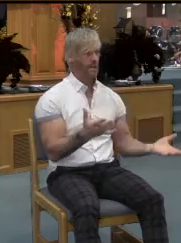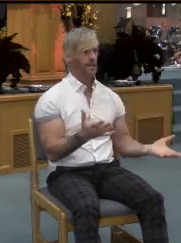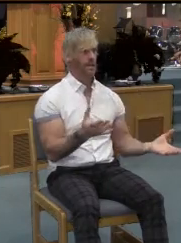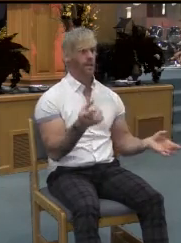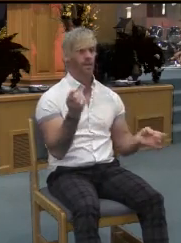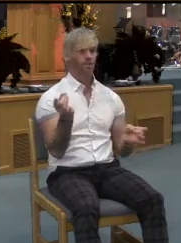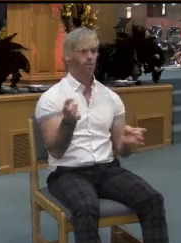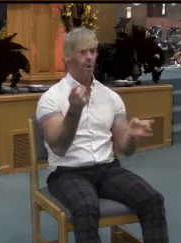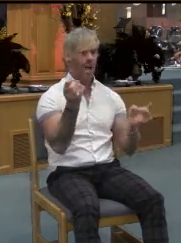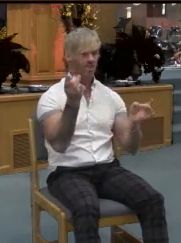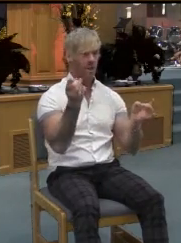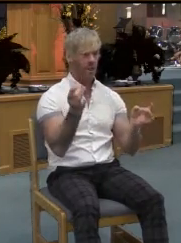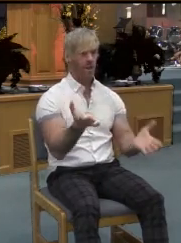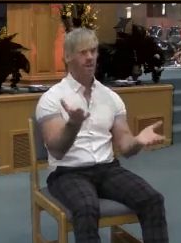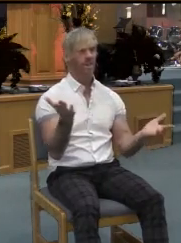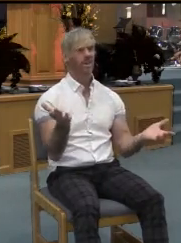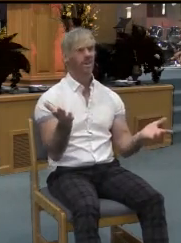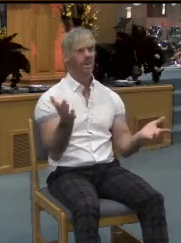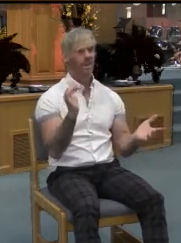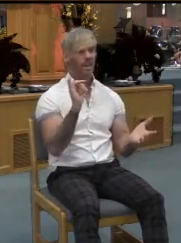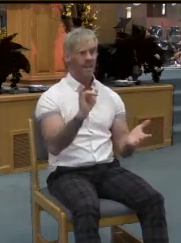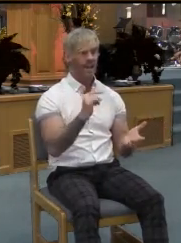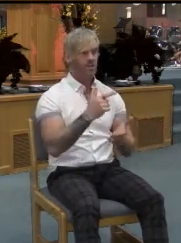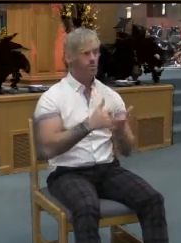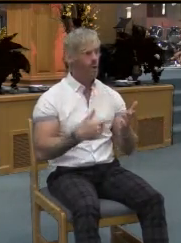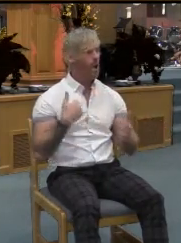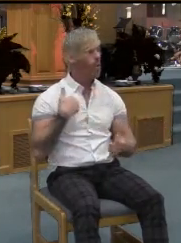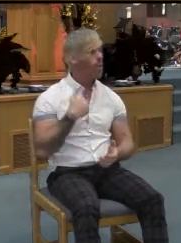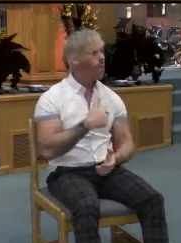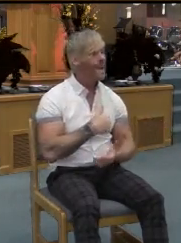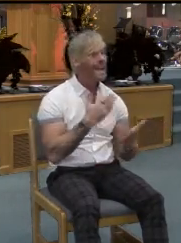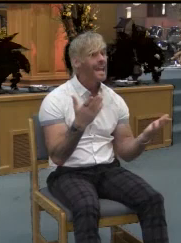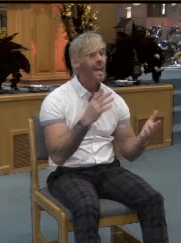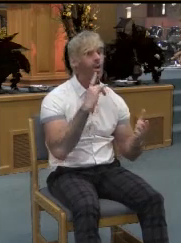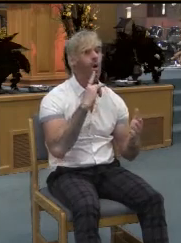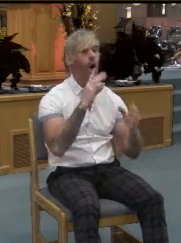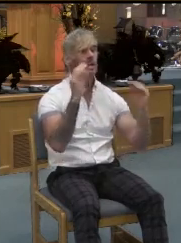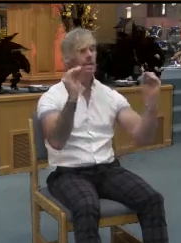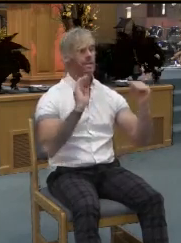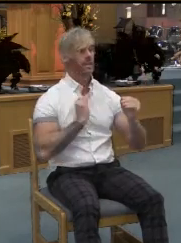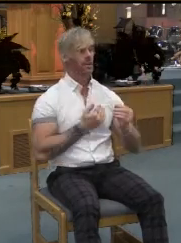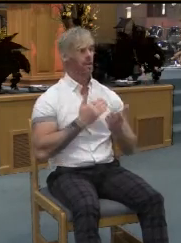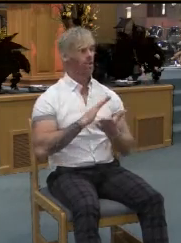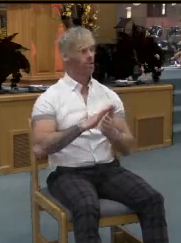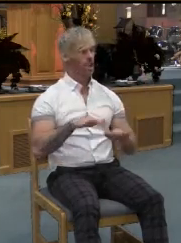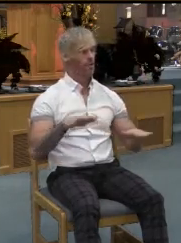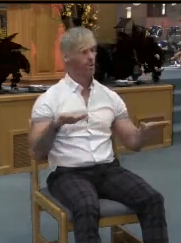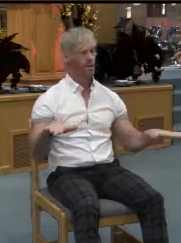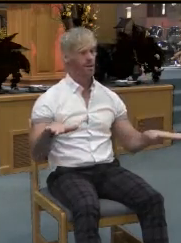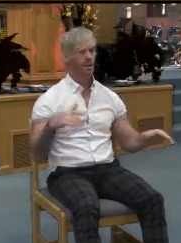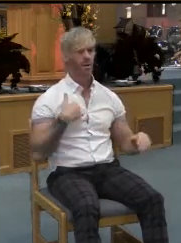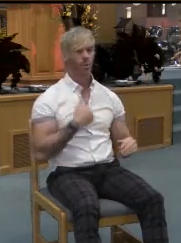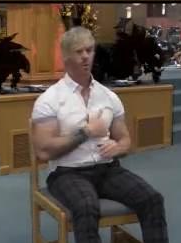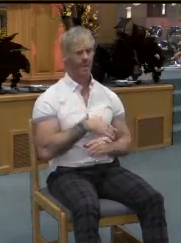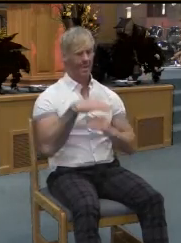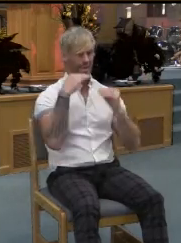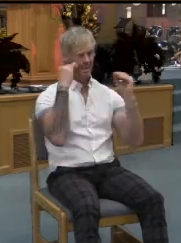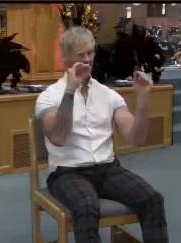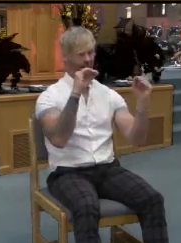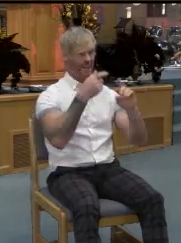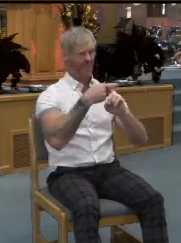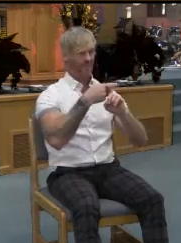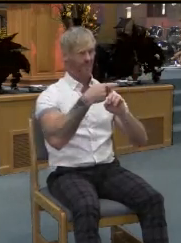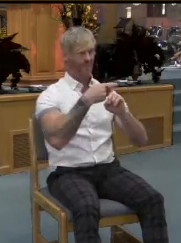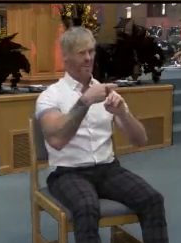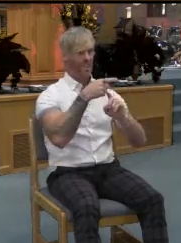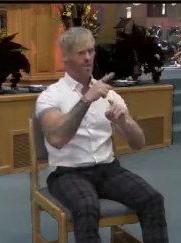tragically, that's what we're teaching our children. We teach them that they have descended from the